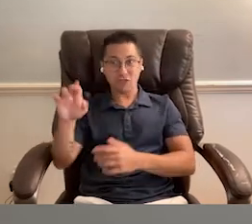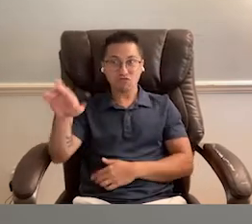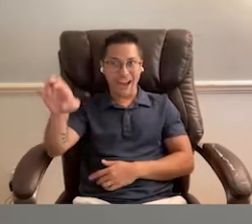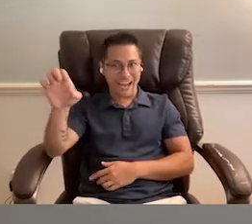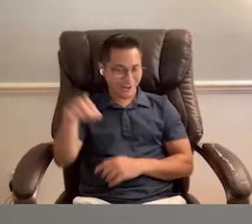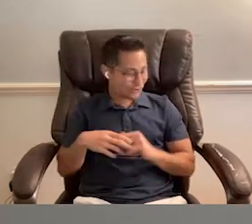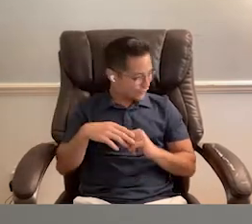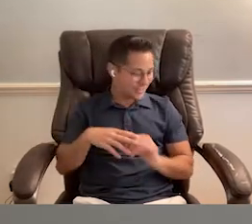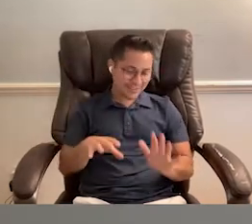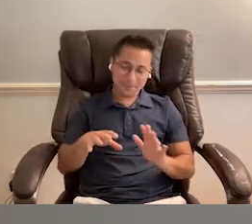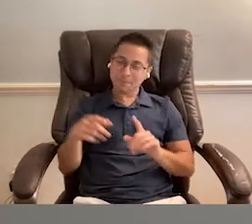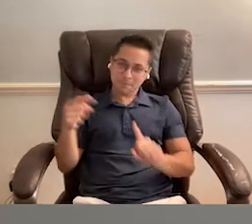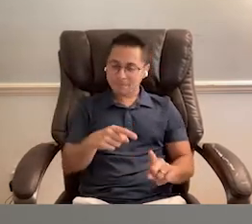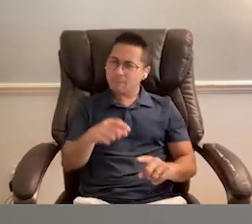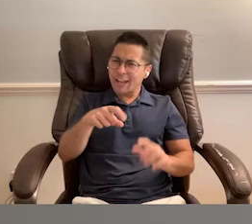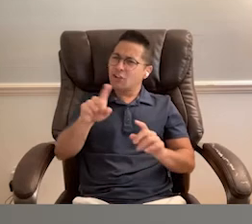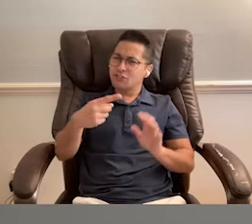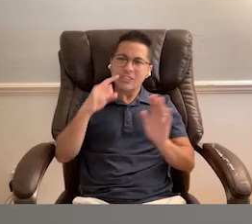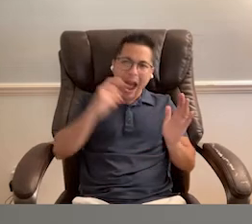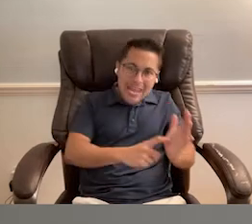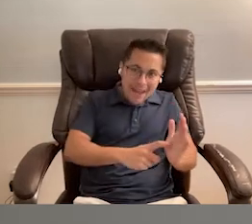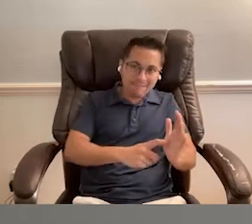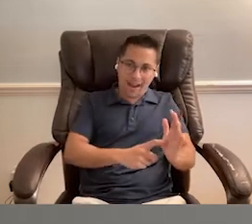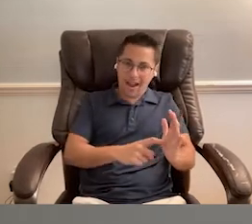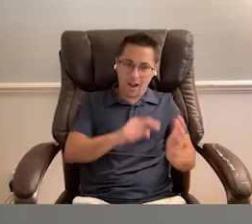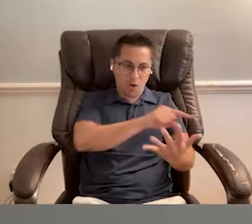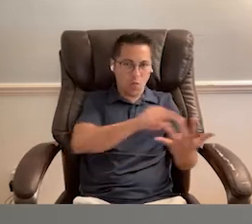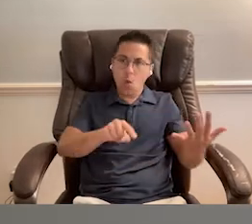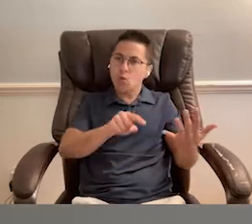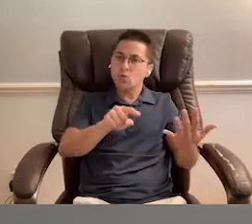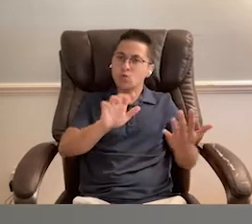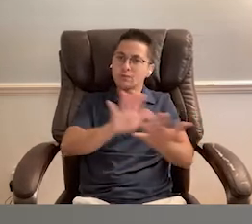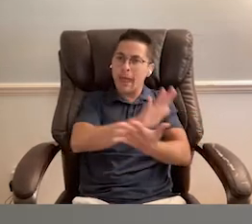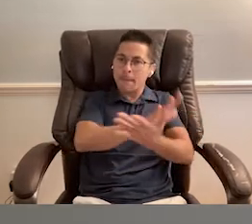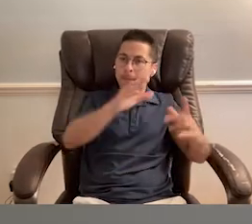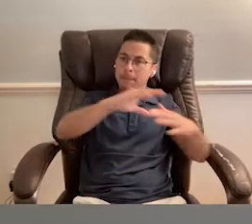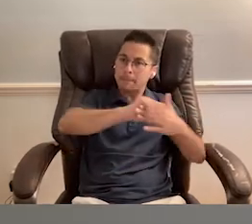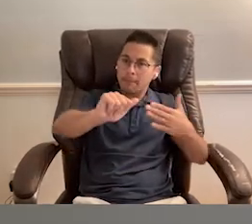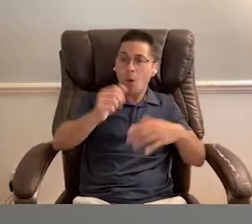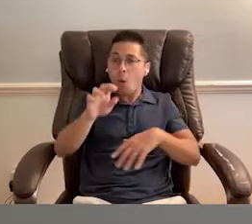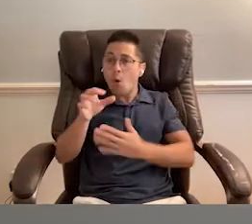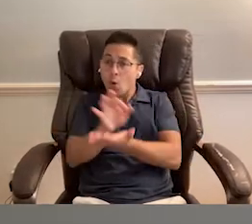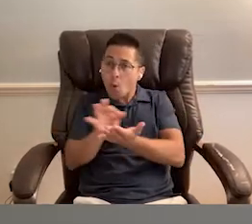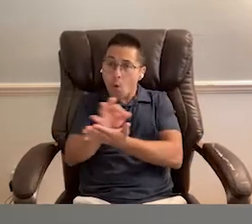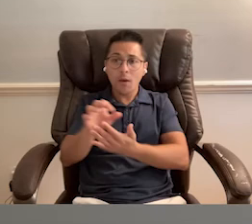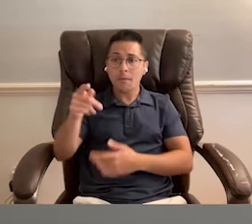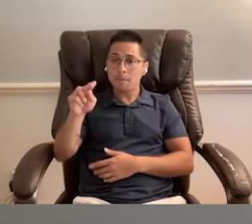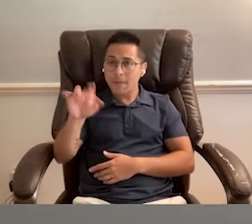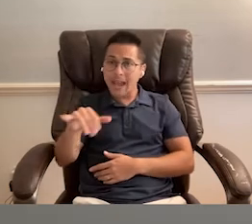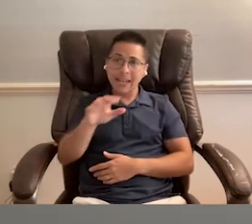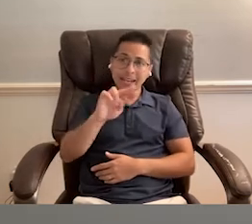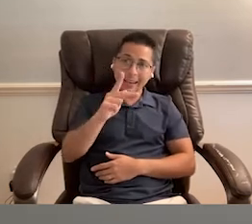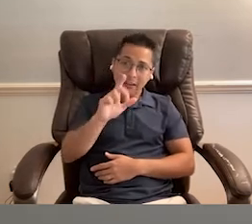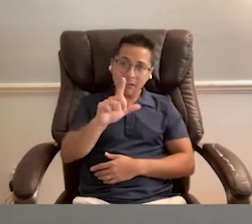It's anymore. very rare. Yeah. So just identifying those bills, the paper bills, right? Or you do coins. You got a penny, a